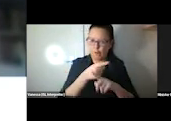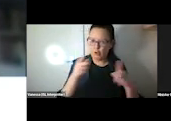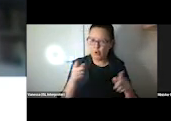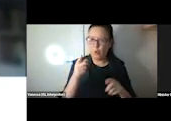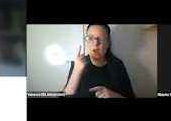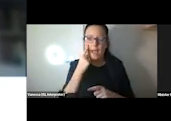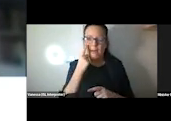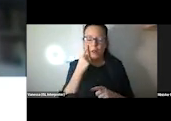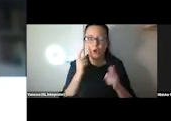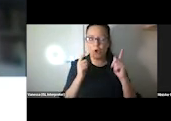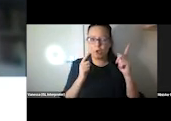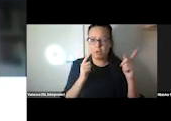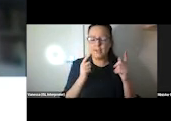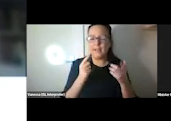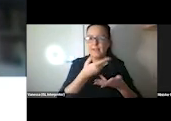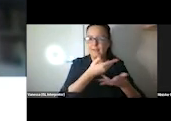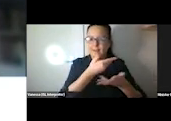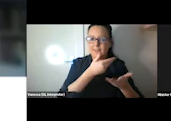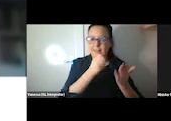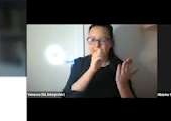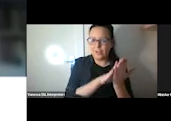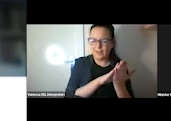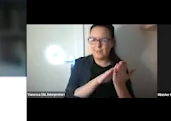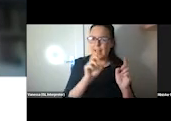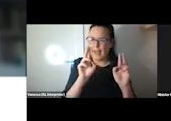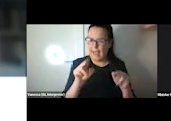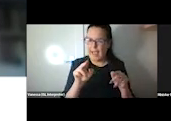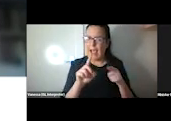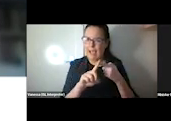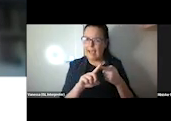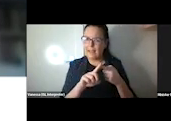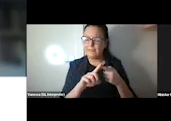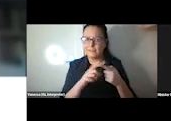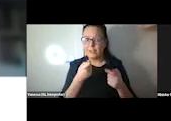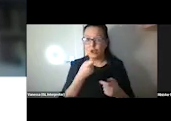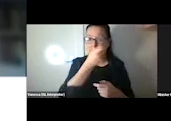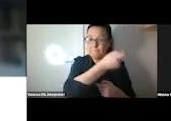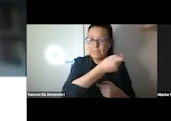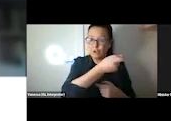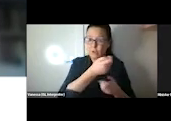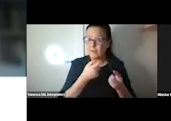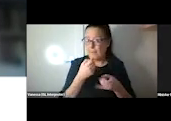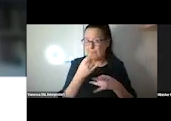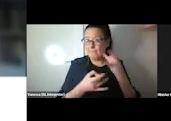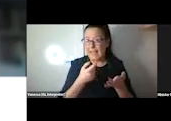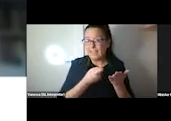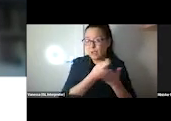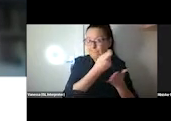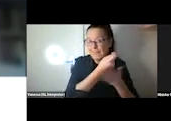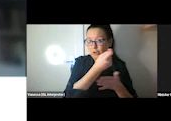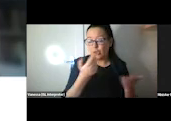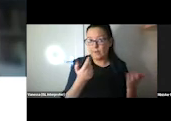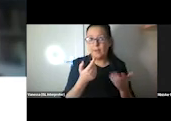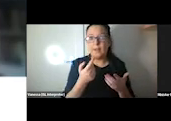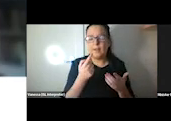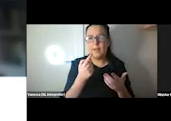the consultation document and make submissions as you see fit. I believe they're open for submissions